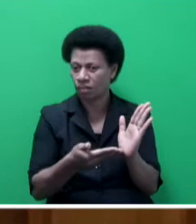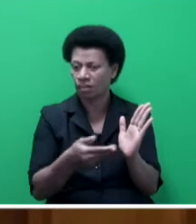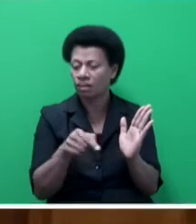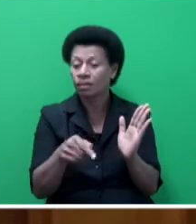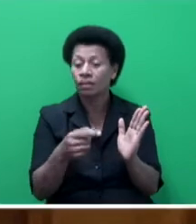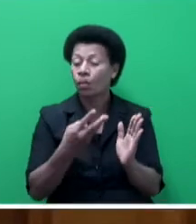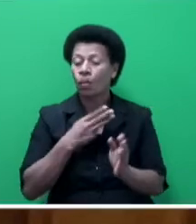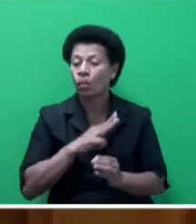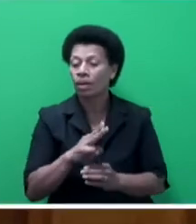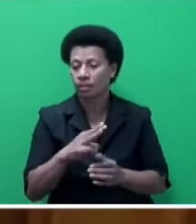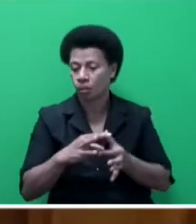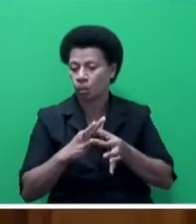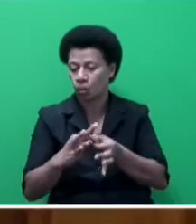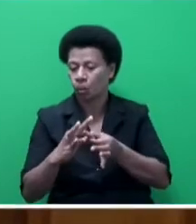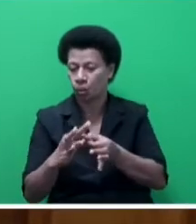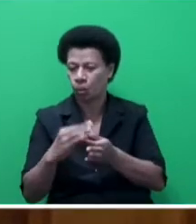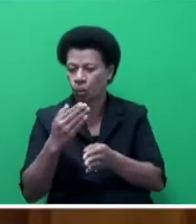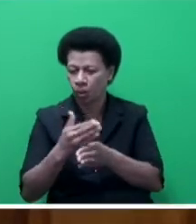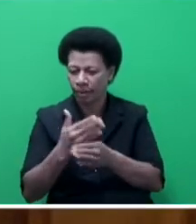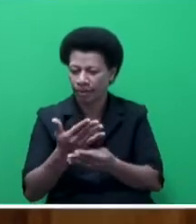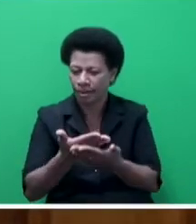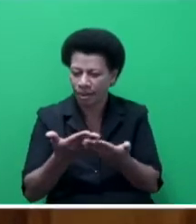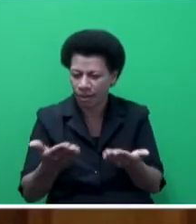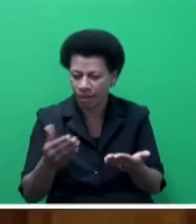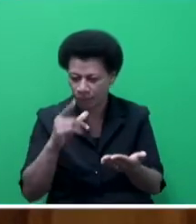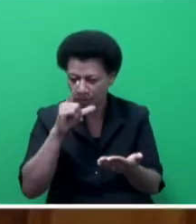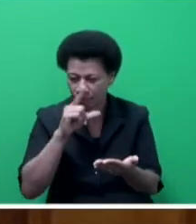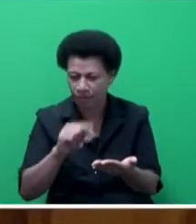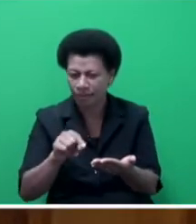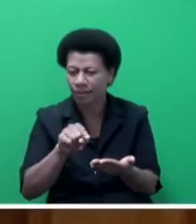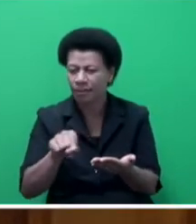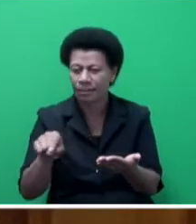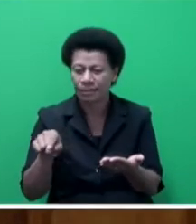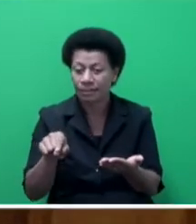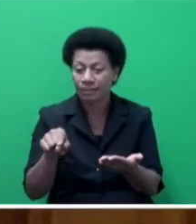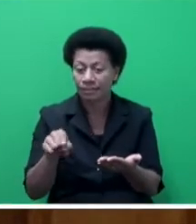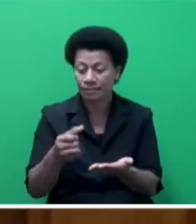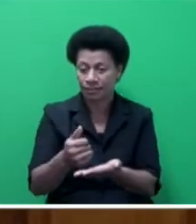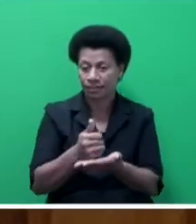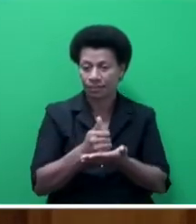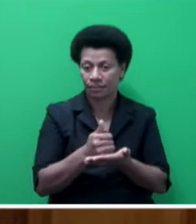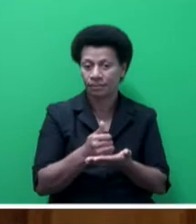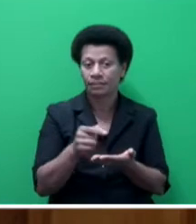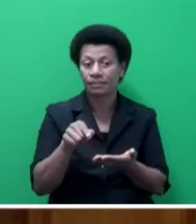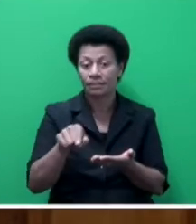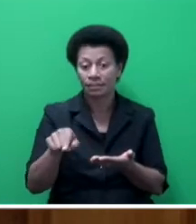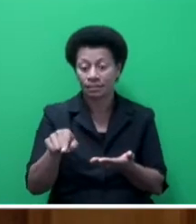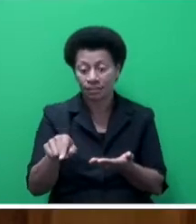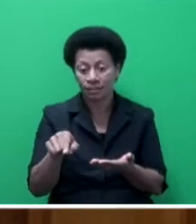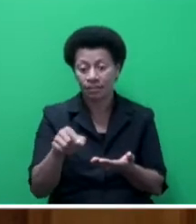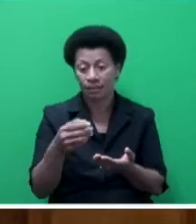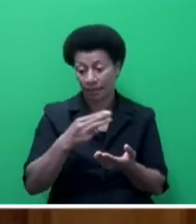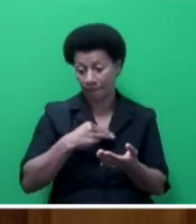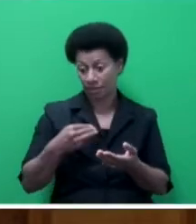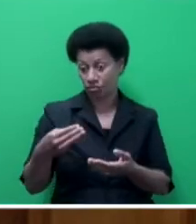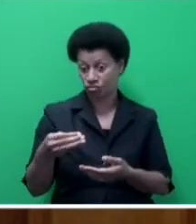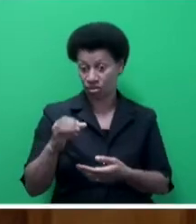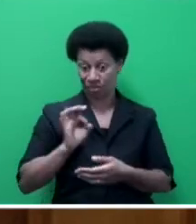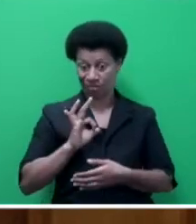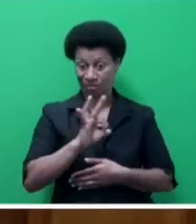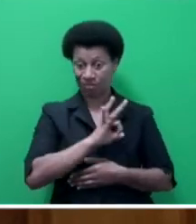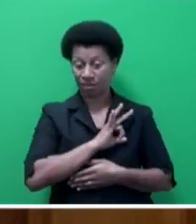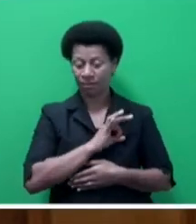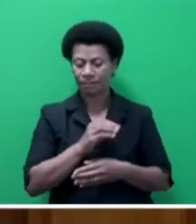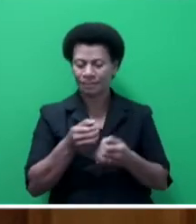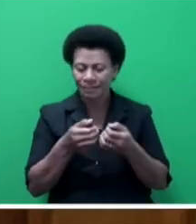to work with them to have a look at how they can also be formally registered. And in doing that, the ministry staff are looking